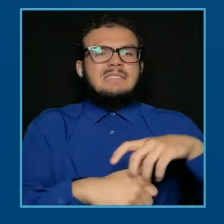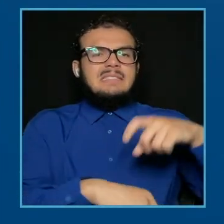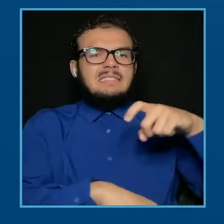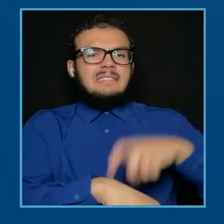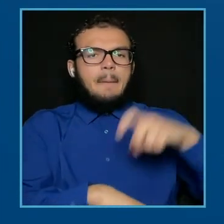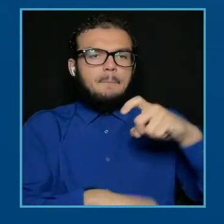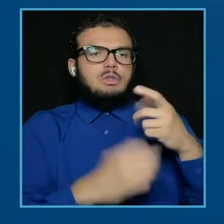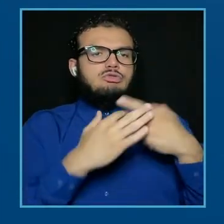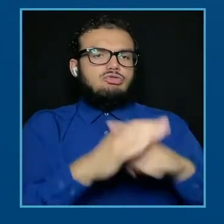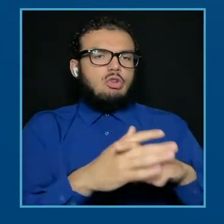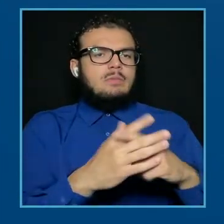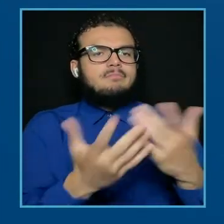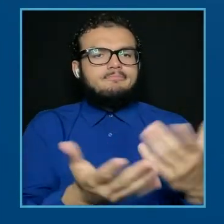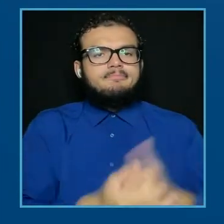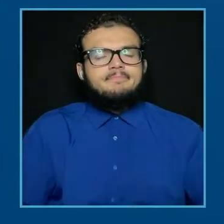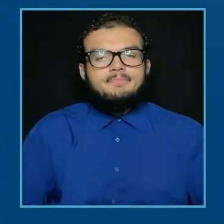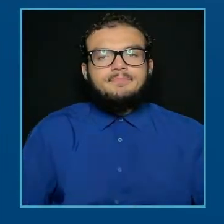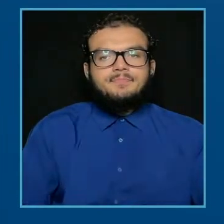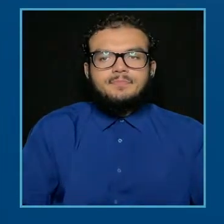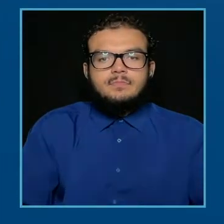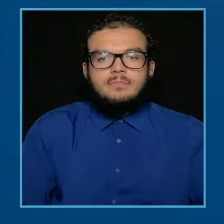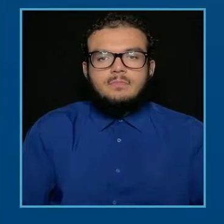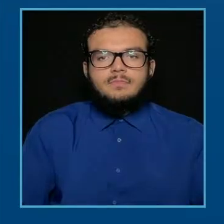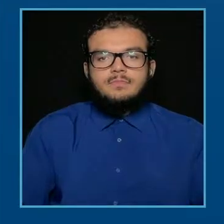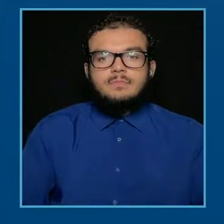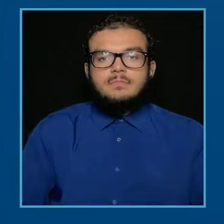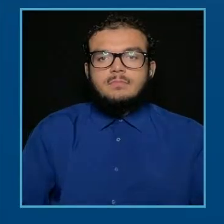begin. Thank you, Mr. Chair.